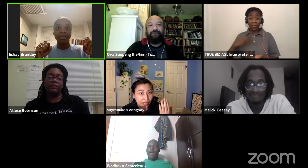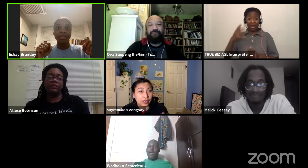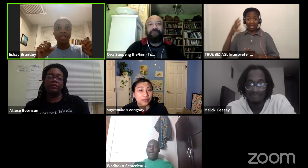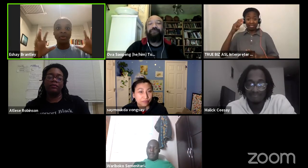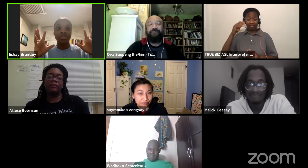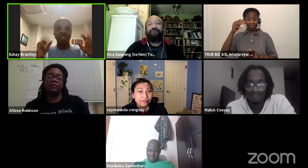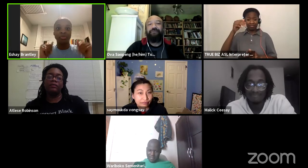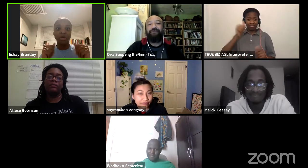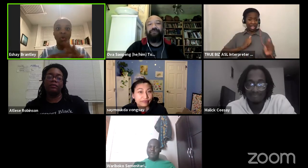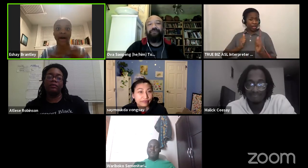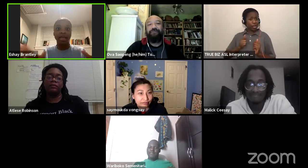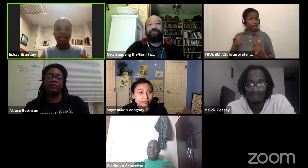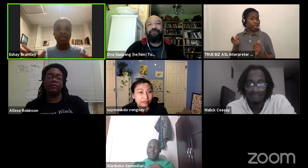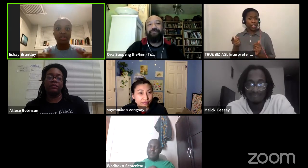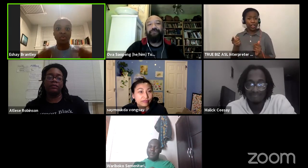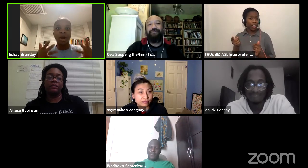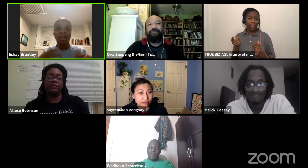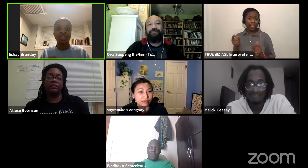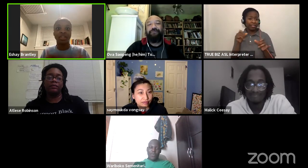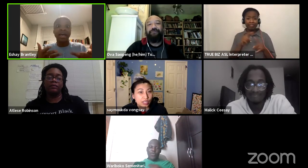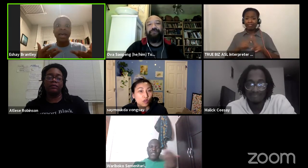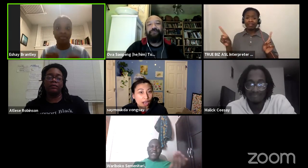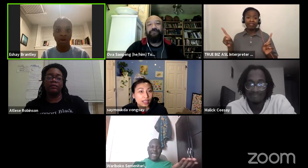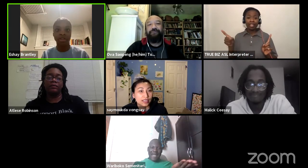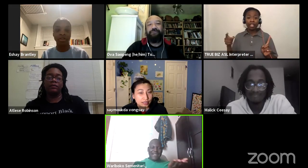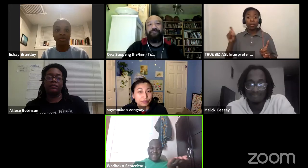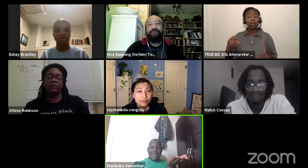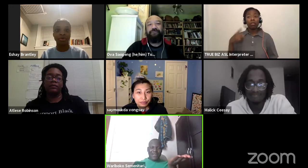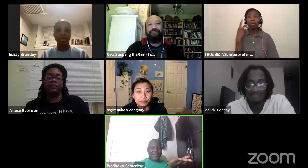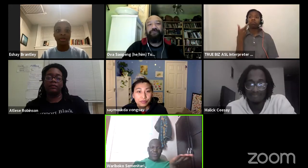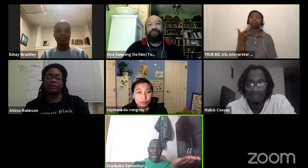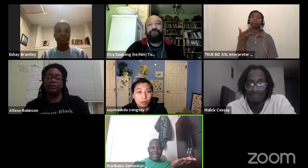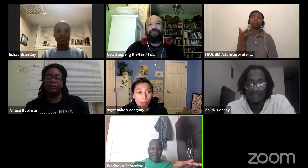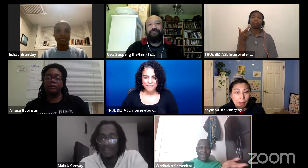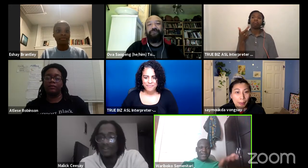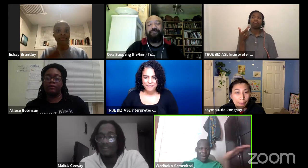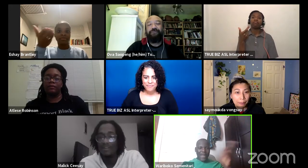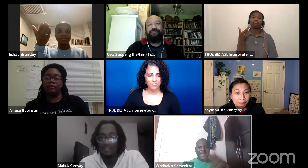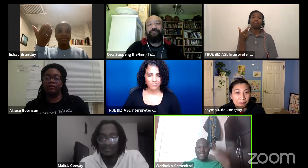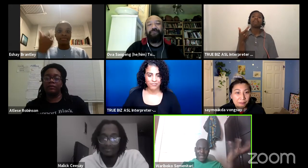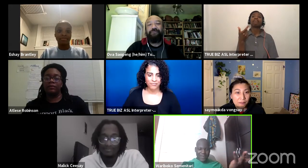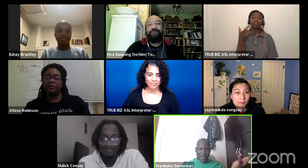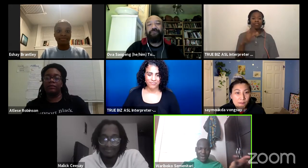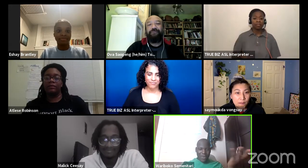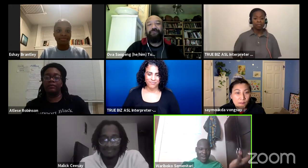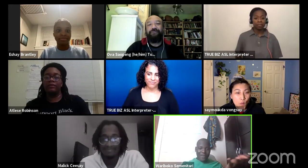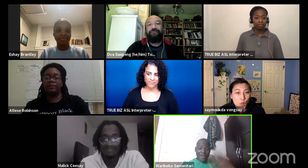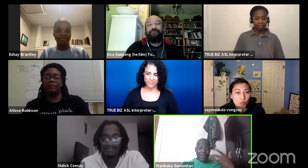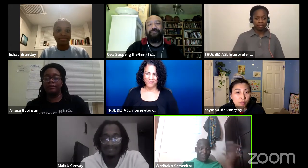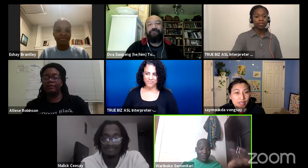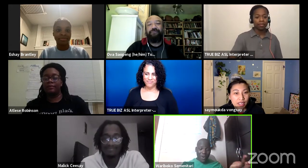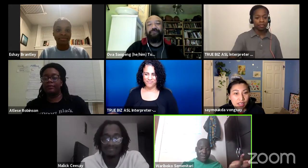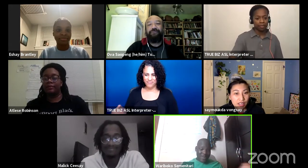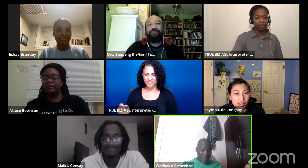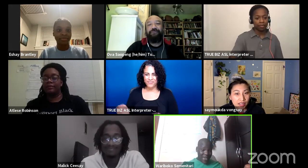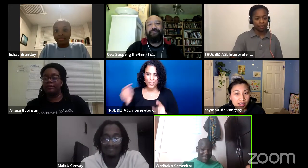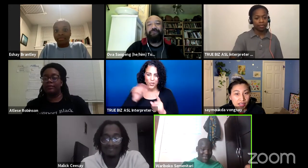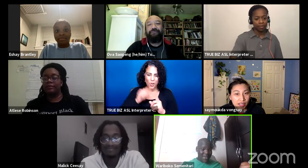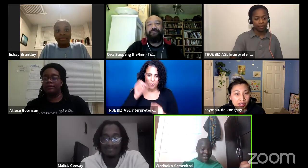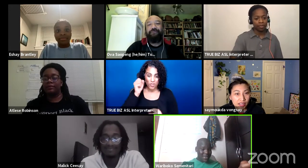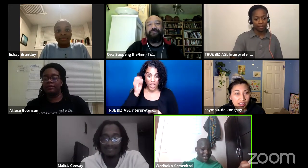right? They're supposed to just be quiet and just watch and laugh. Which is antithetical to white theater, because go back to Shakespeare, and whenever he would perform